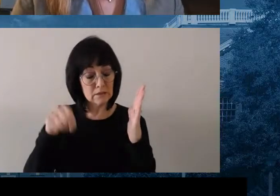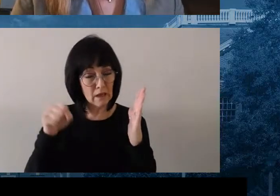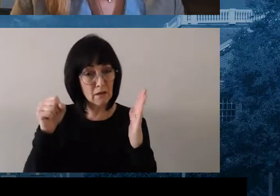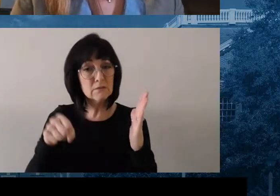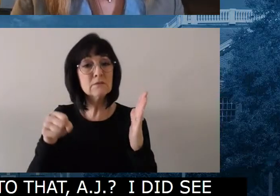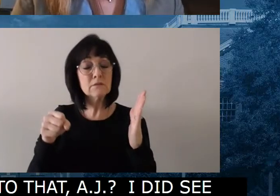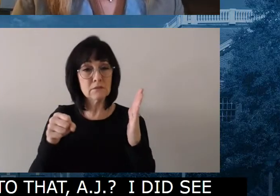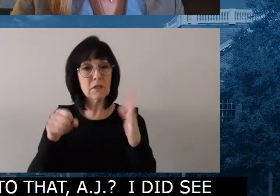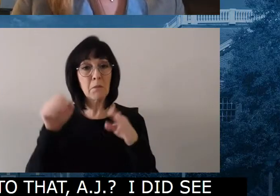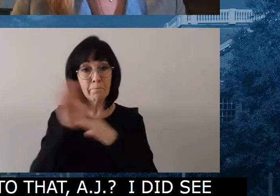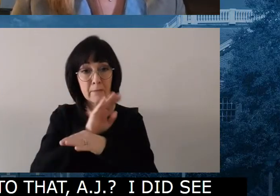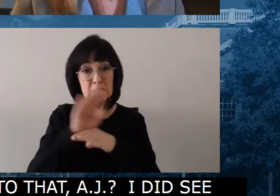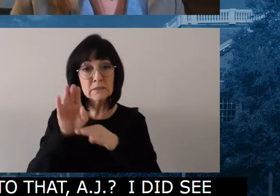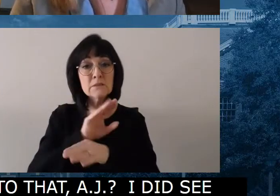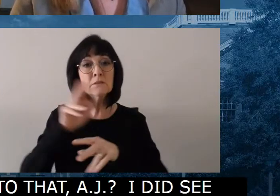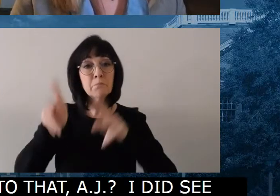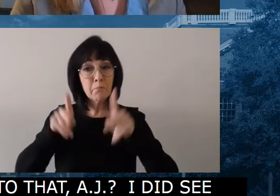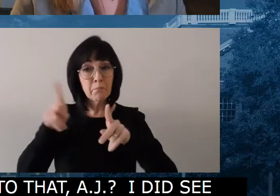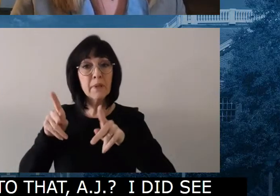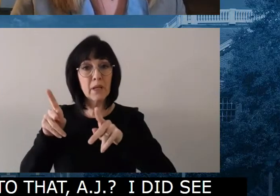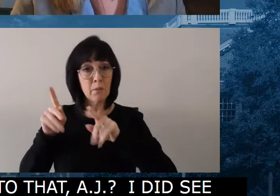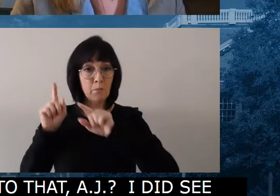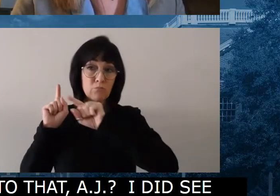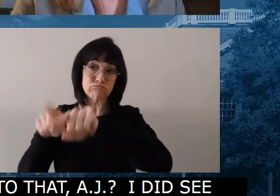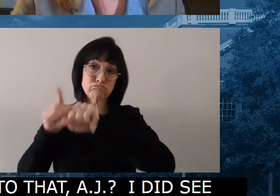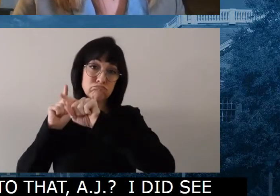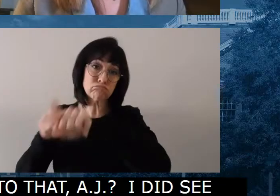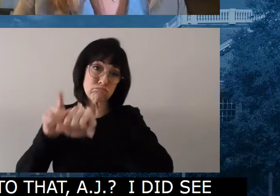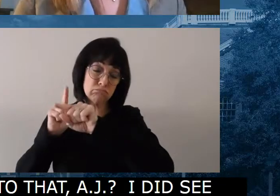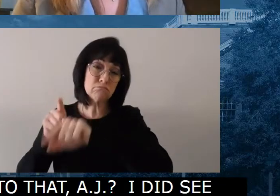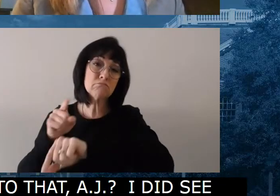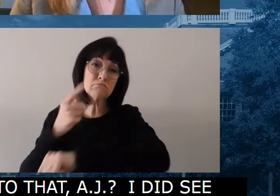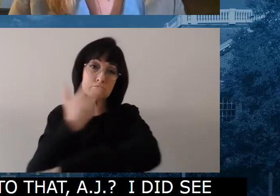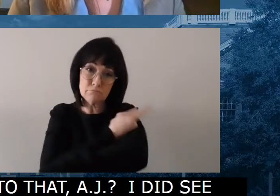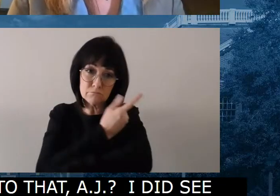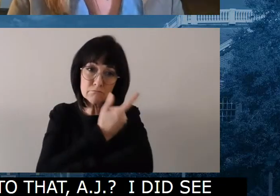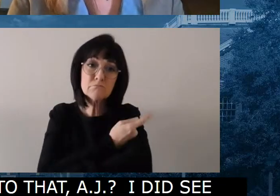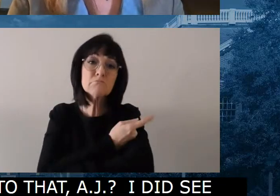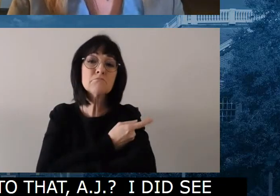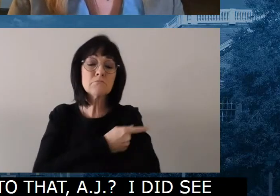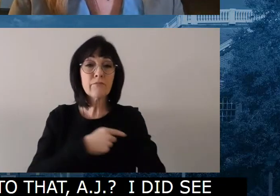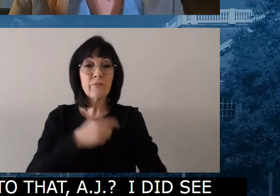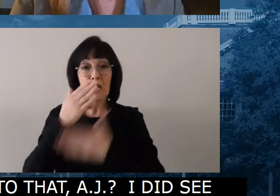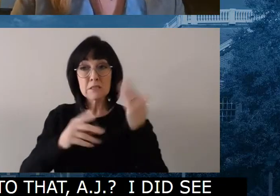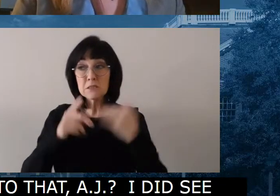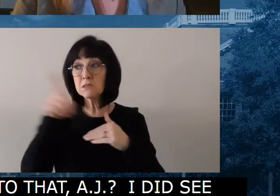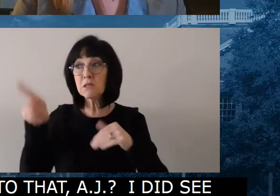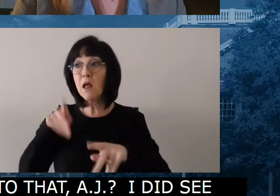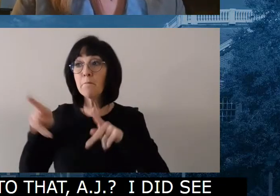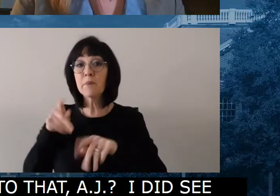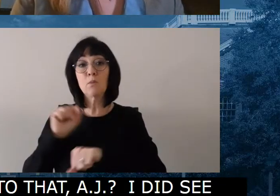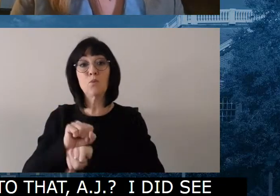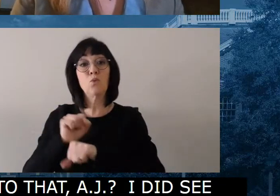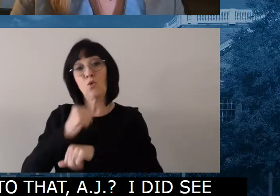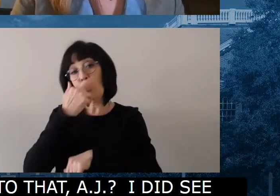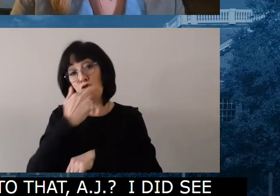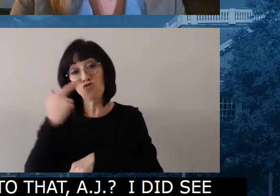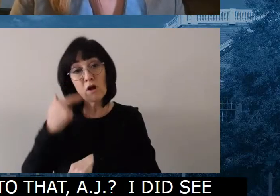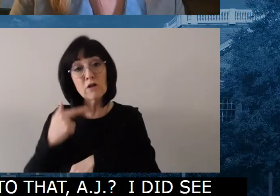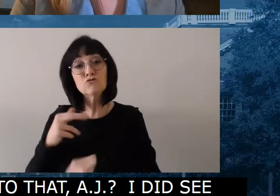of businesses, towns and municipalities, restaurants and bars, lots of